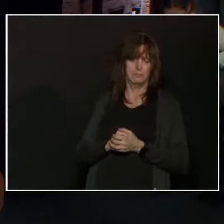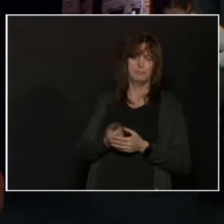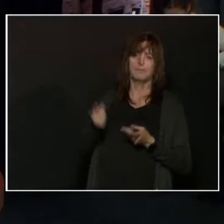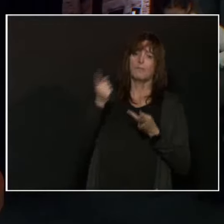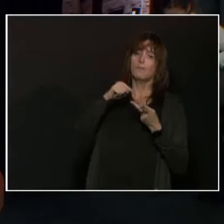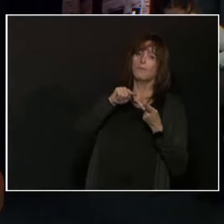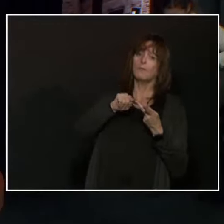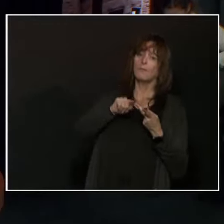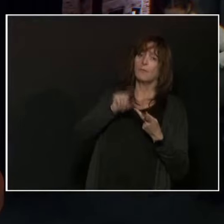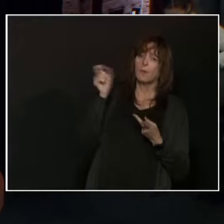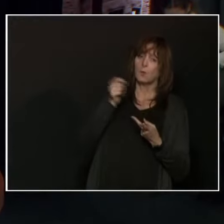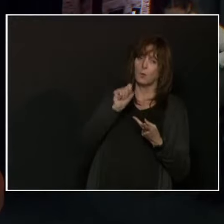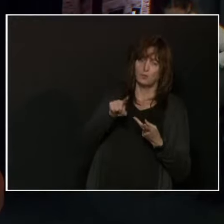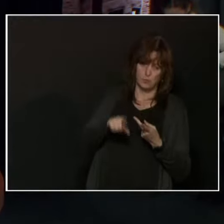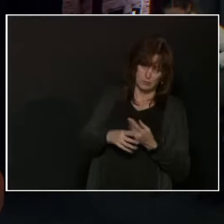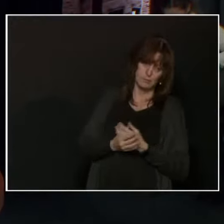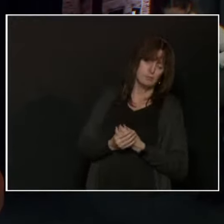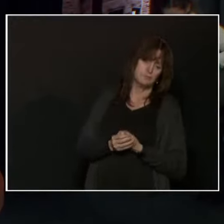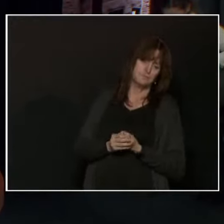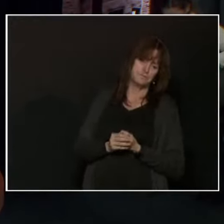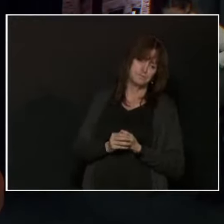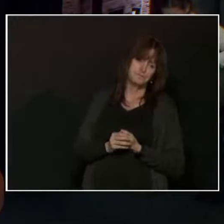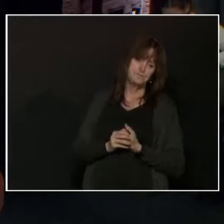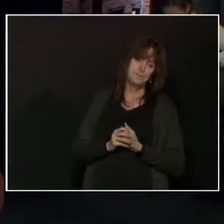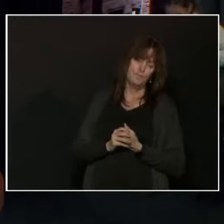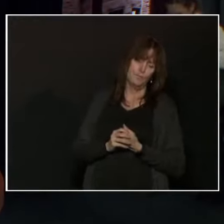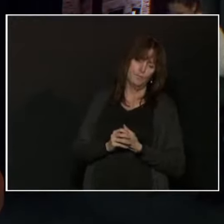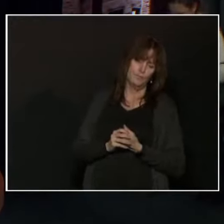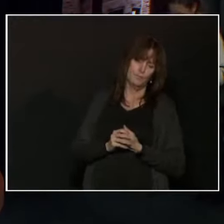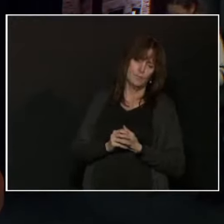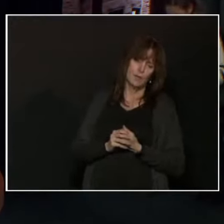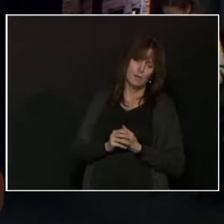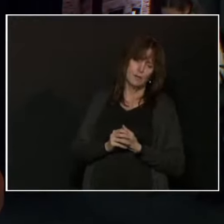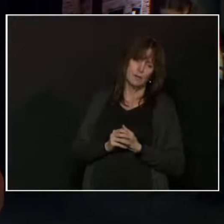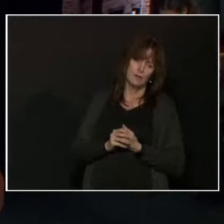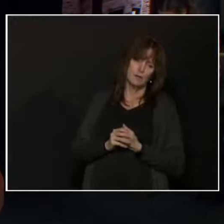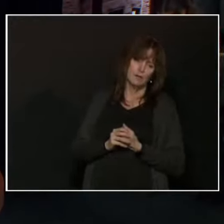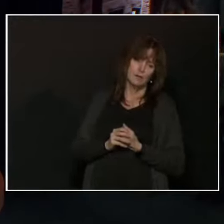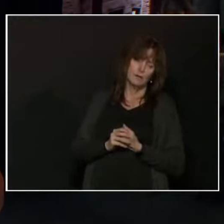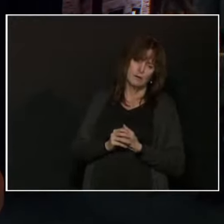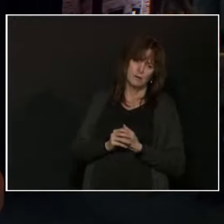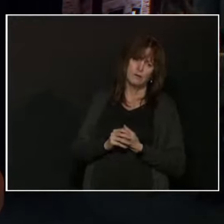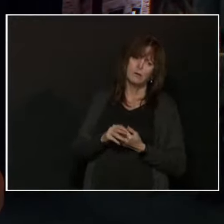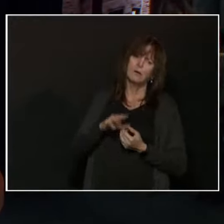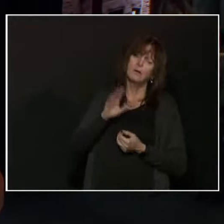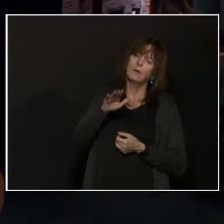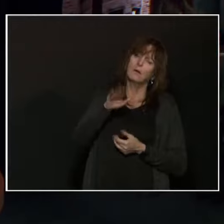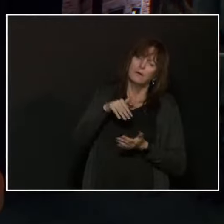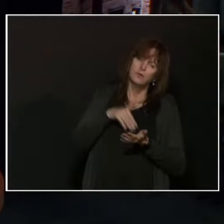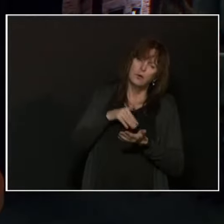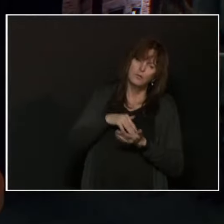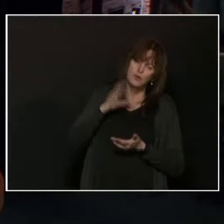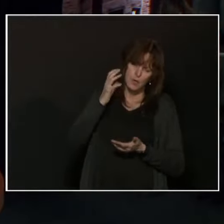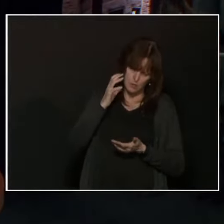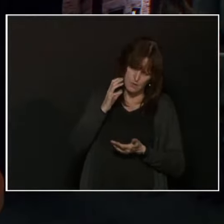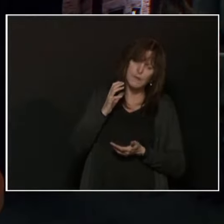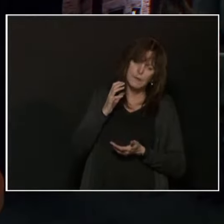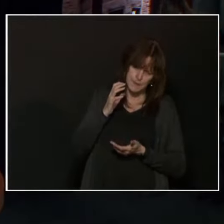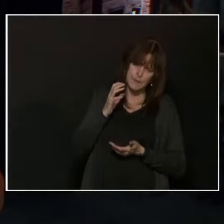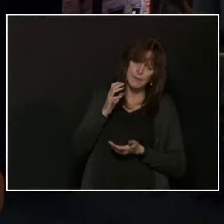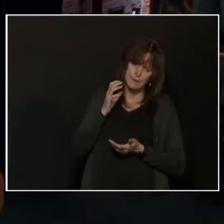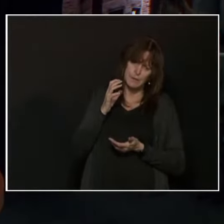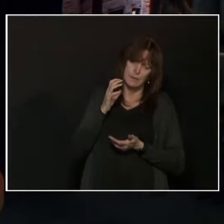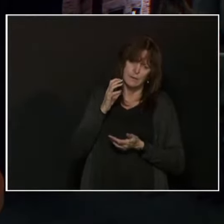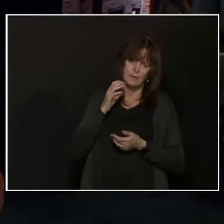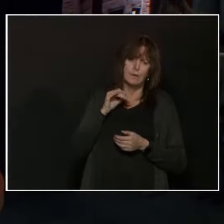In your estimation, Dr. Brown, is there a sufficient infection prevention control